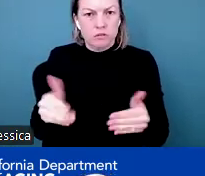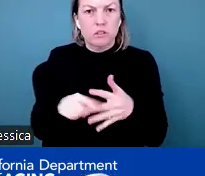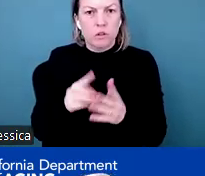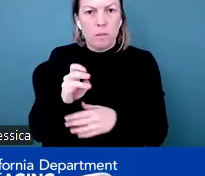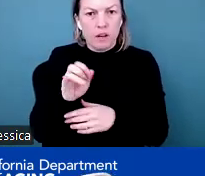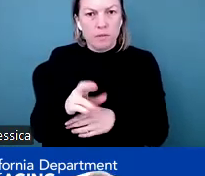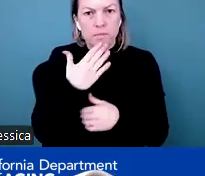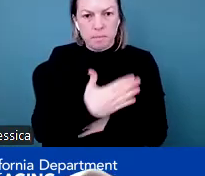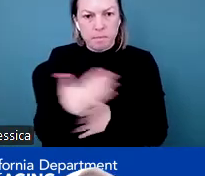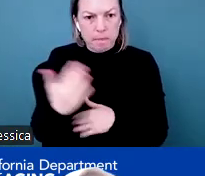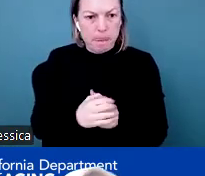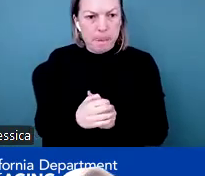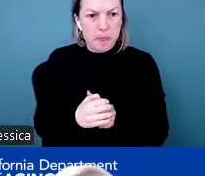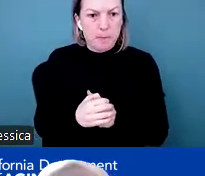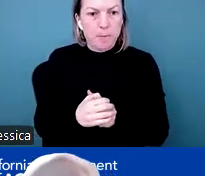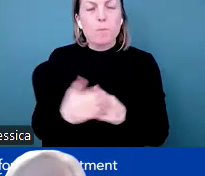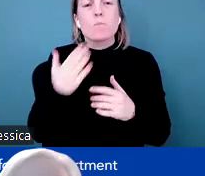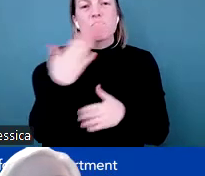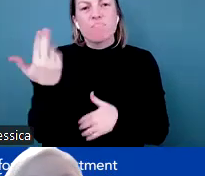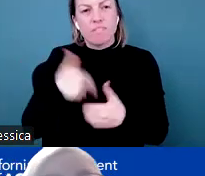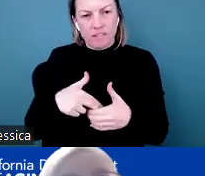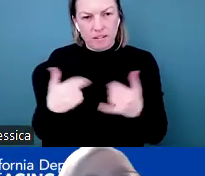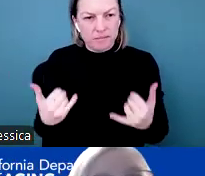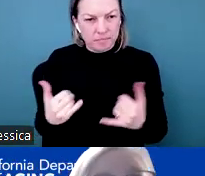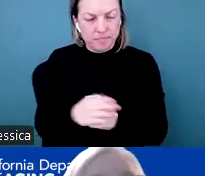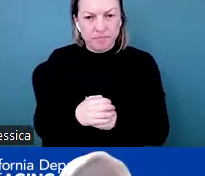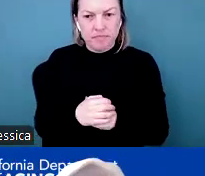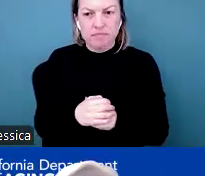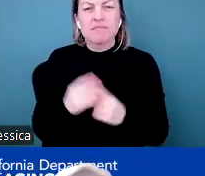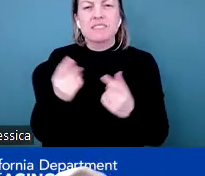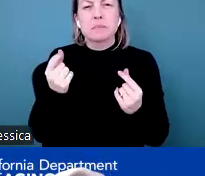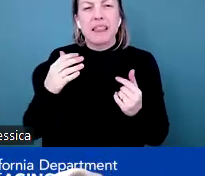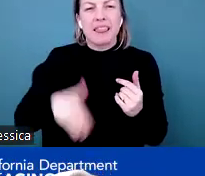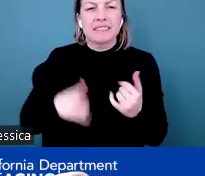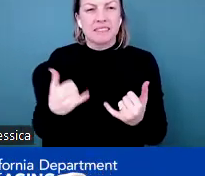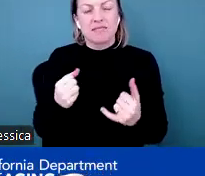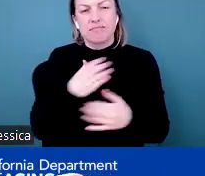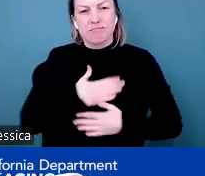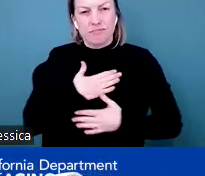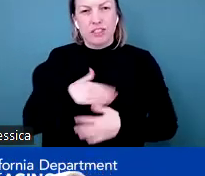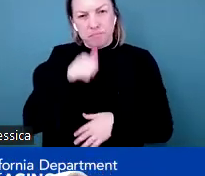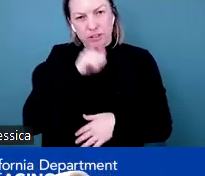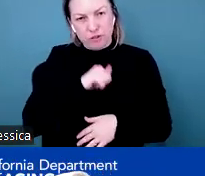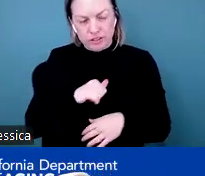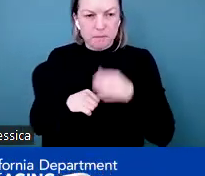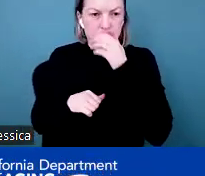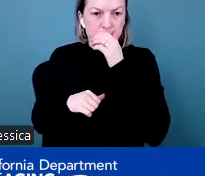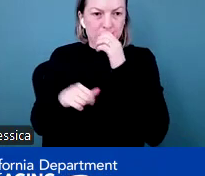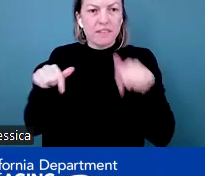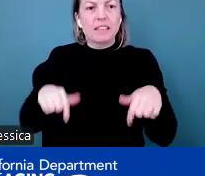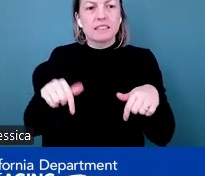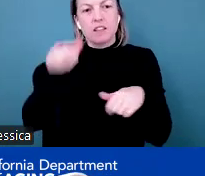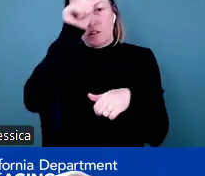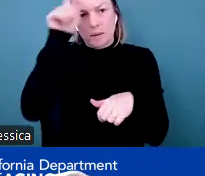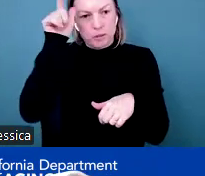Good morning. Thank you for joining us. Running a few minutes late, so we appreciate your patience. This is the Alzheimer's